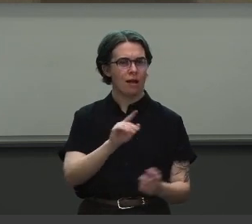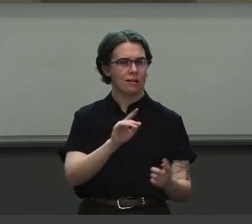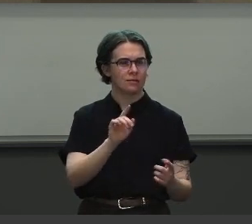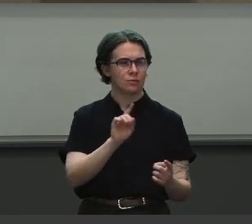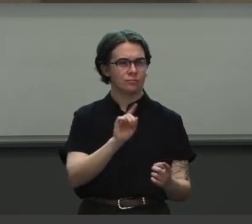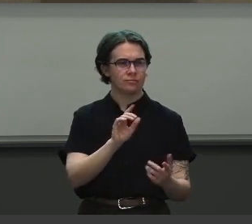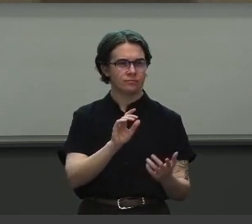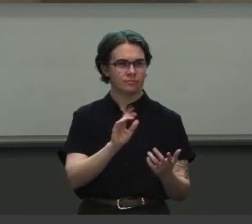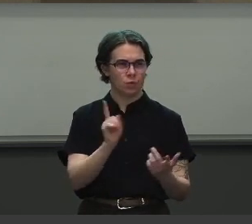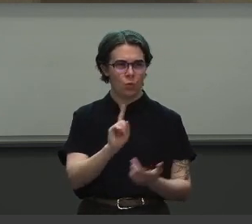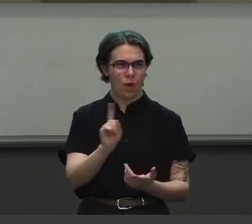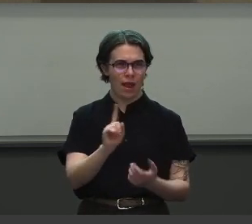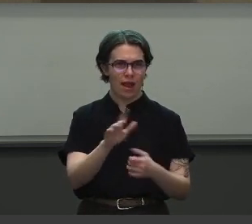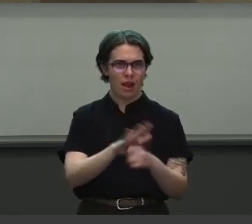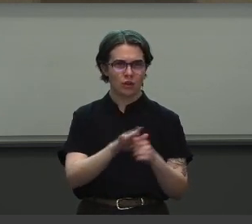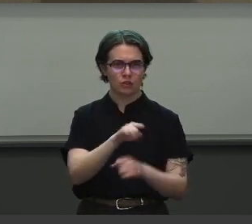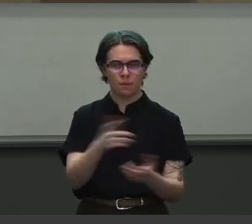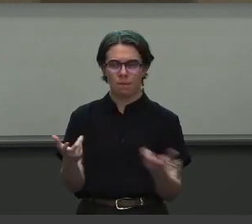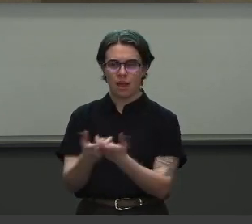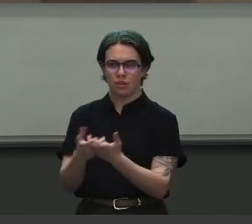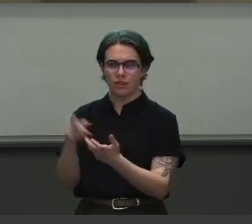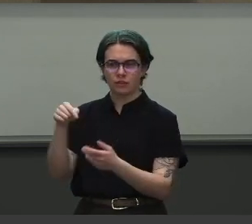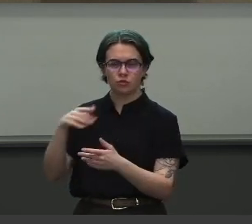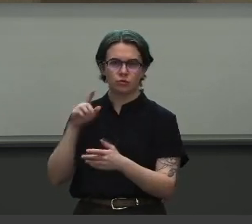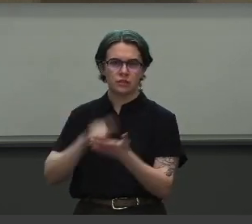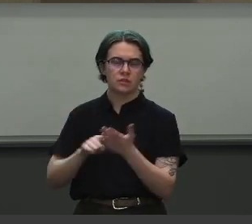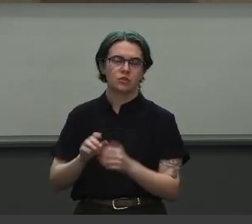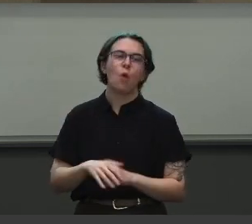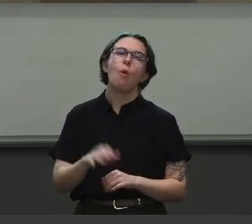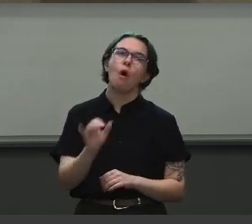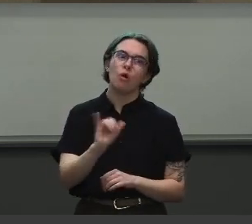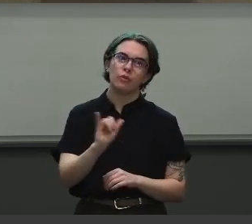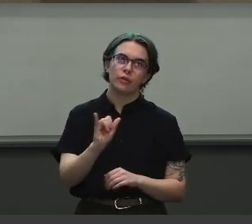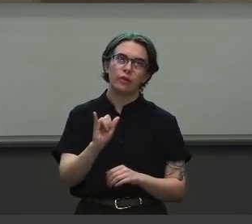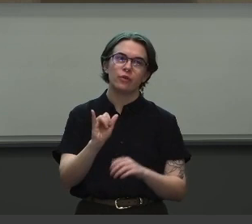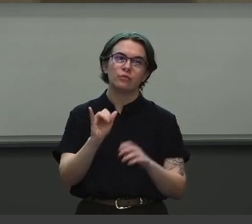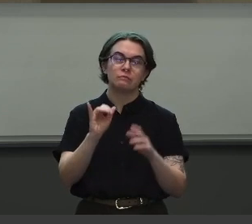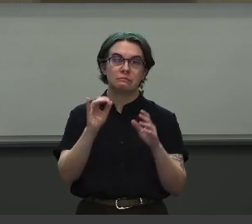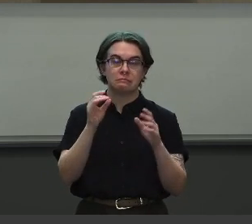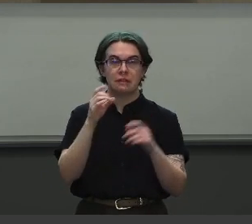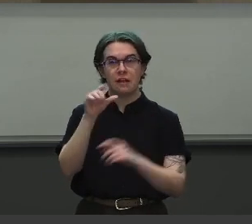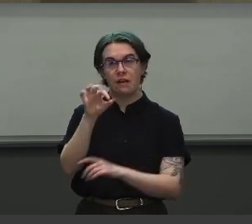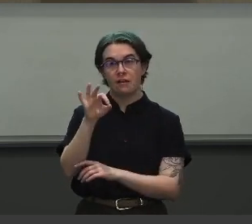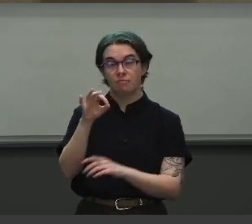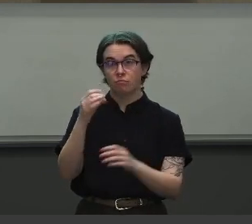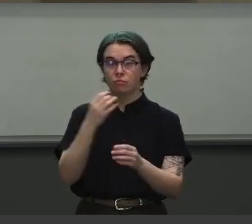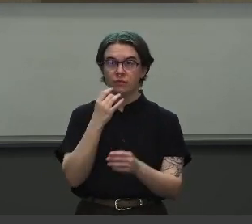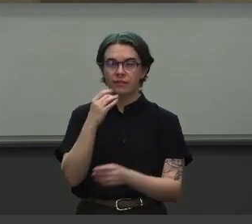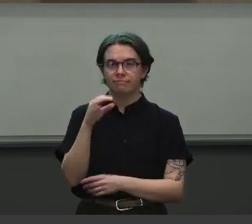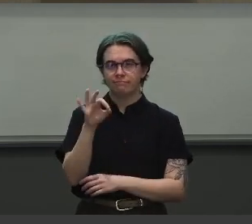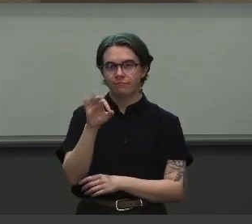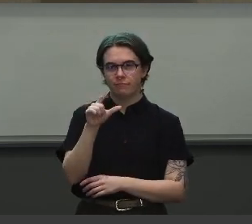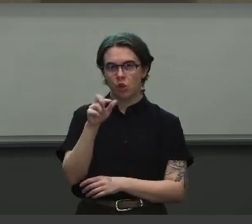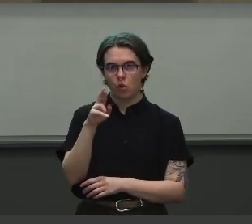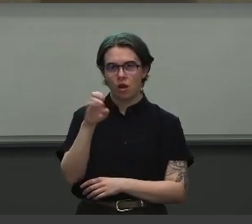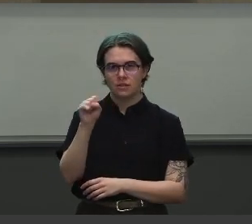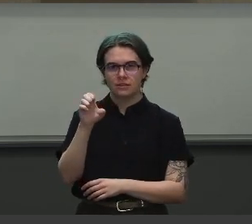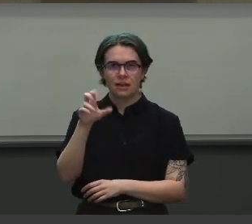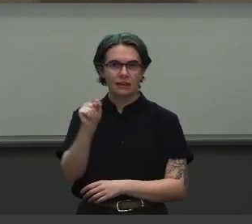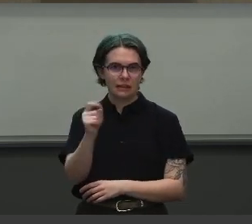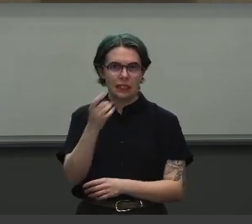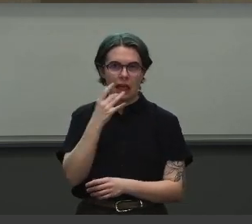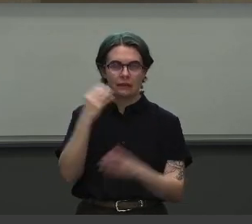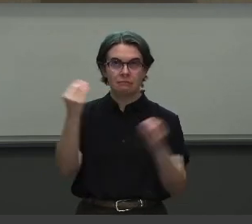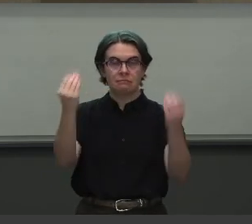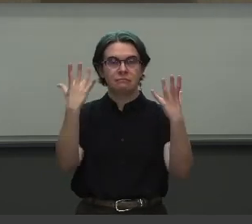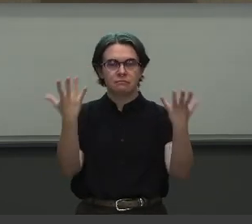also sensitive to fluorescent lighting. That was a lot of information that came at me very quickly. So I think my best way